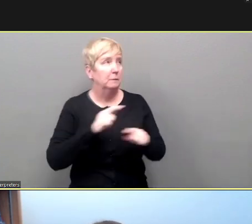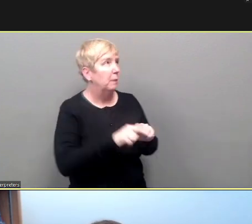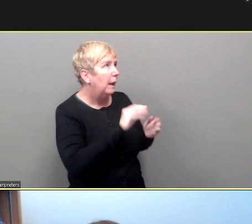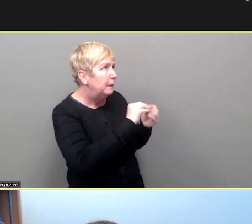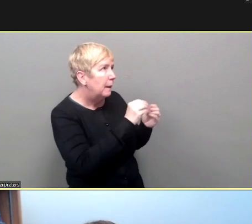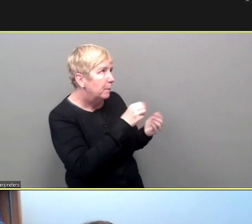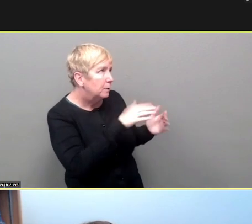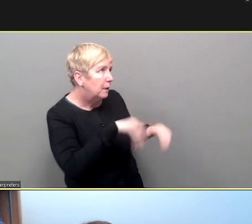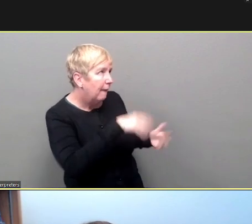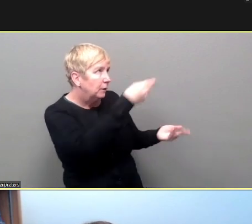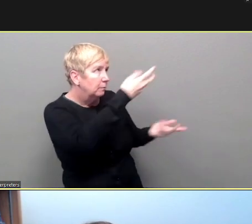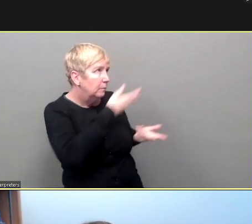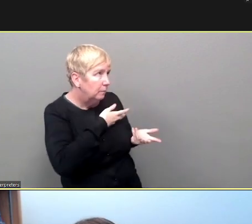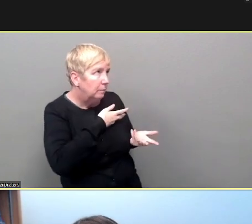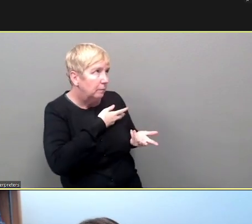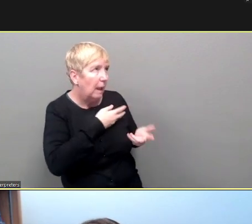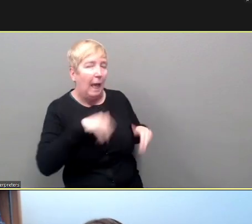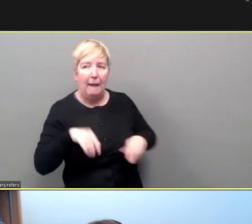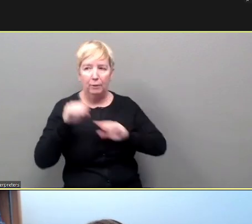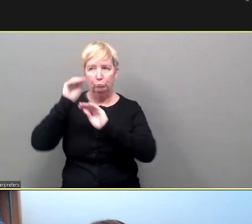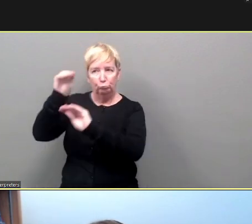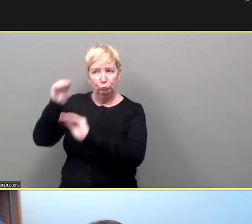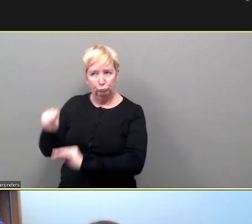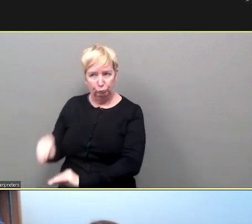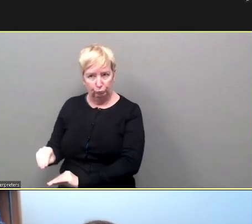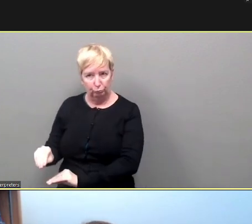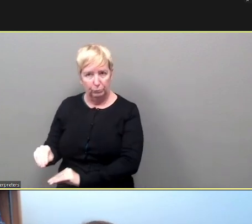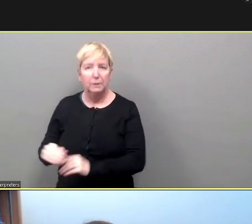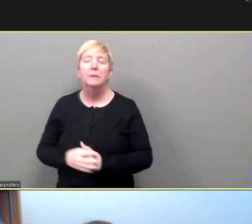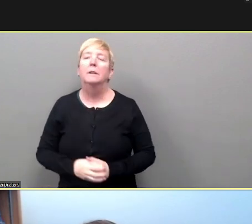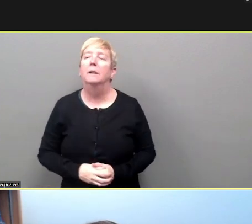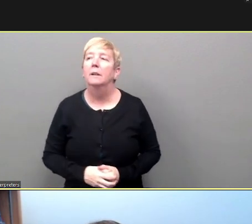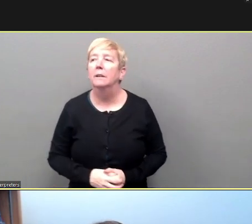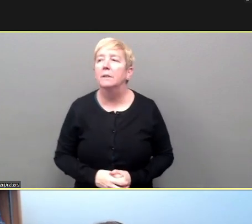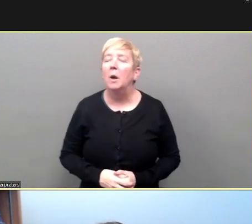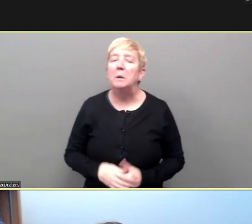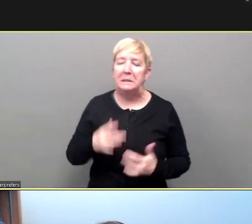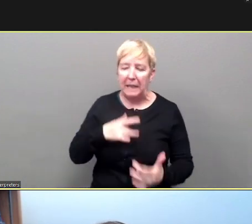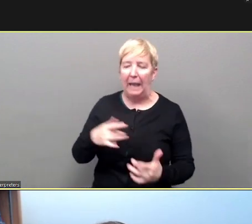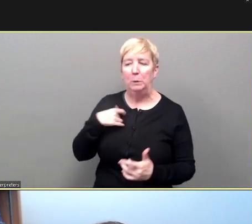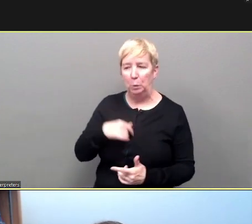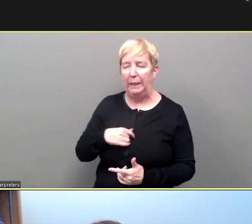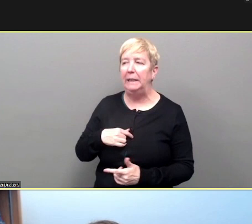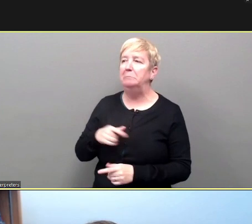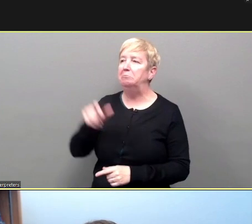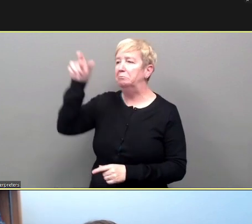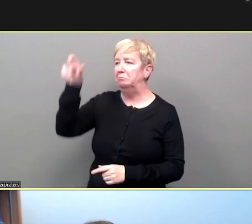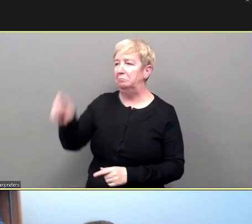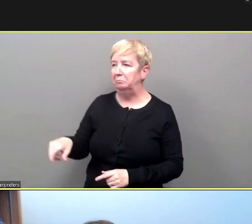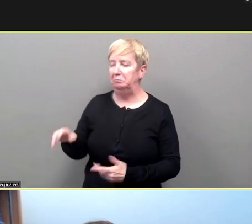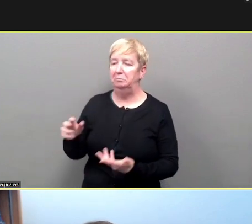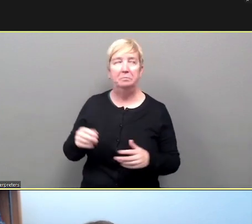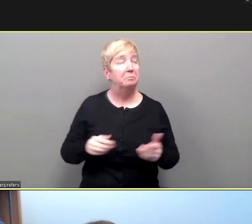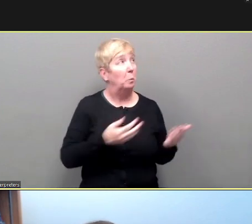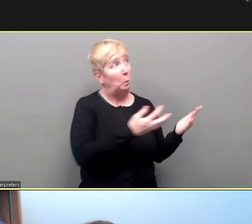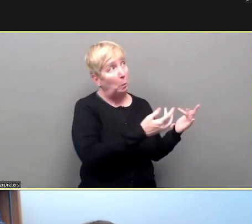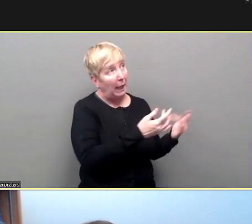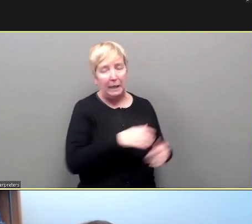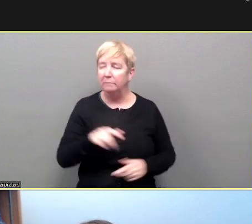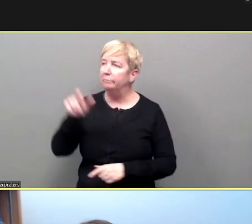expect to receive more data. And typically we had been showing those, but now we're going to